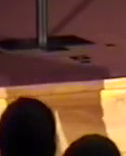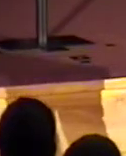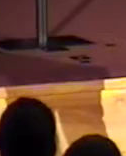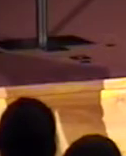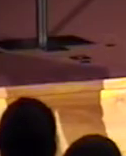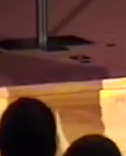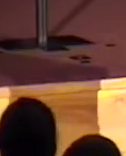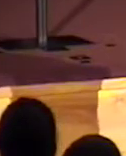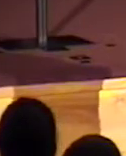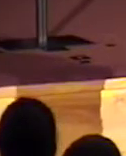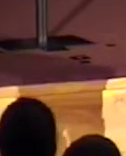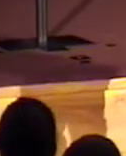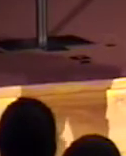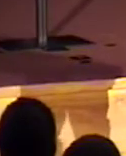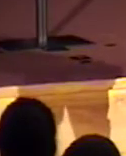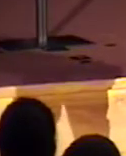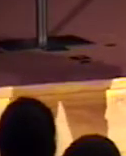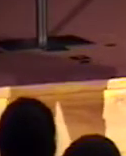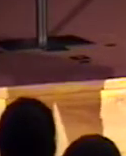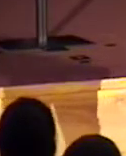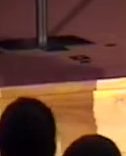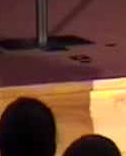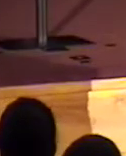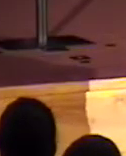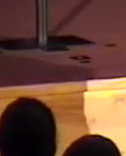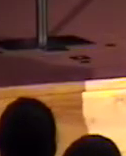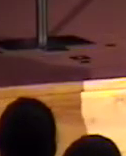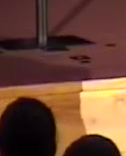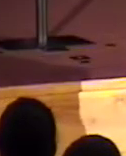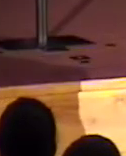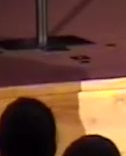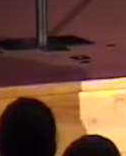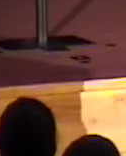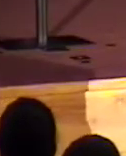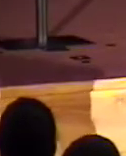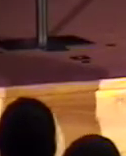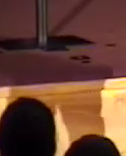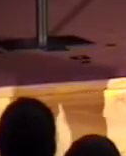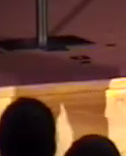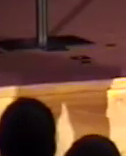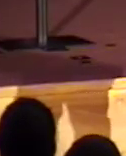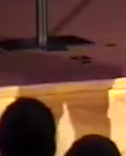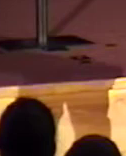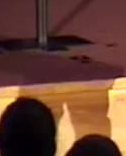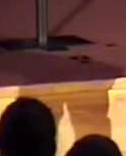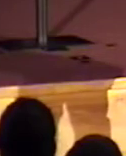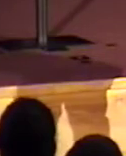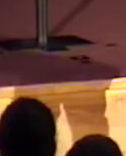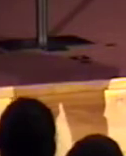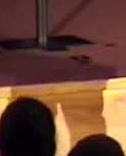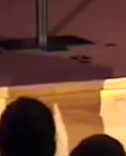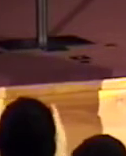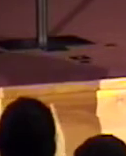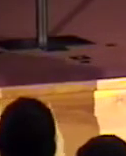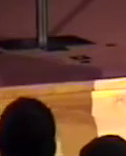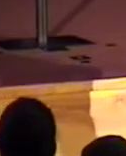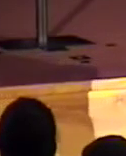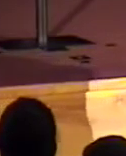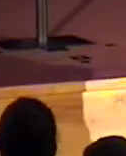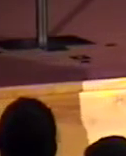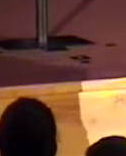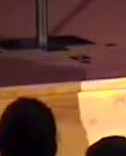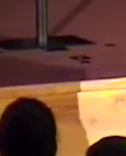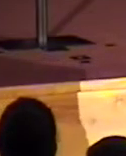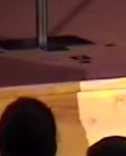your pride down at times in the past. He's cut people in the church's pride down in the past. God is able to put the most prideful leaders at